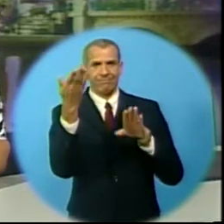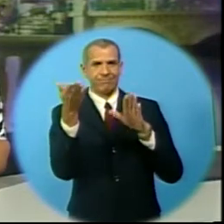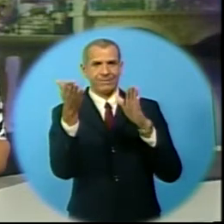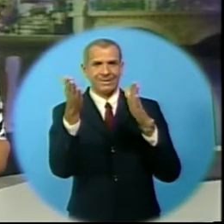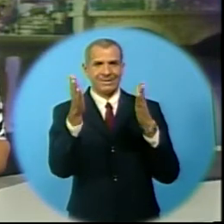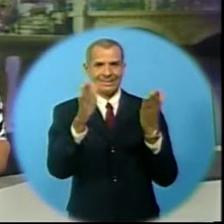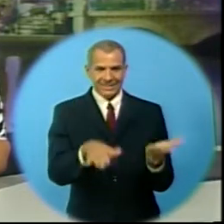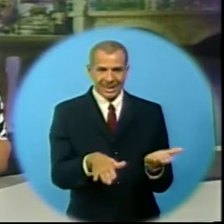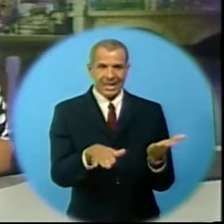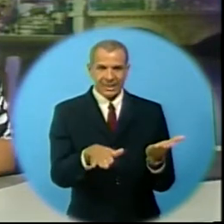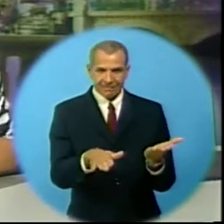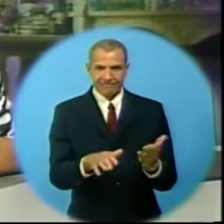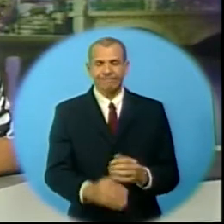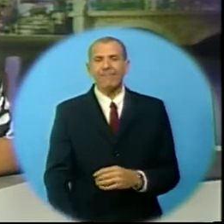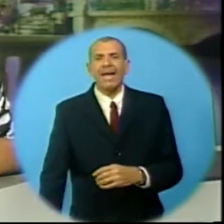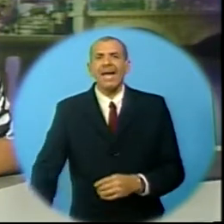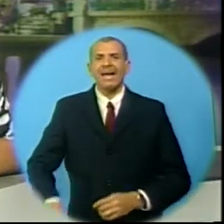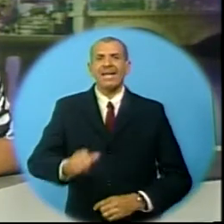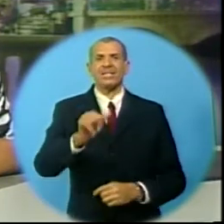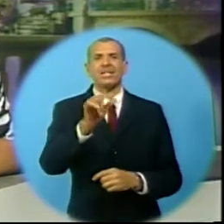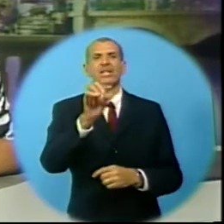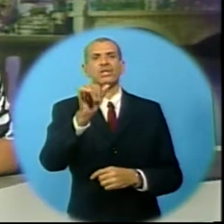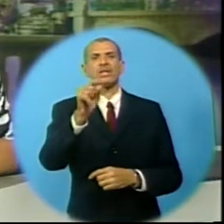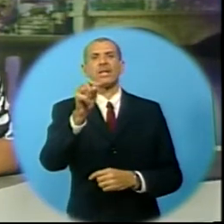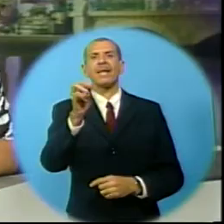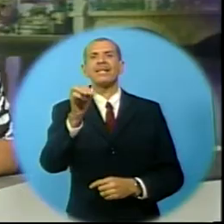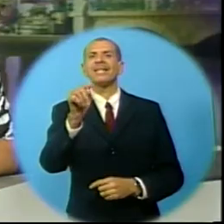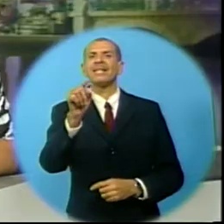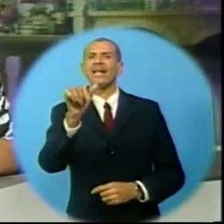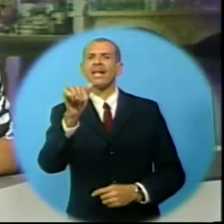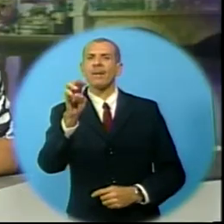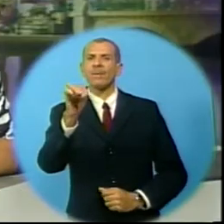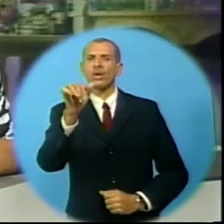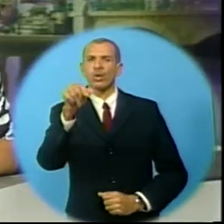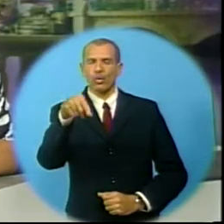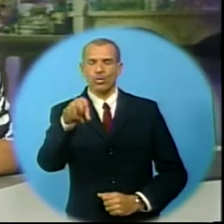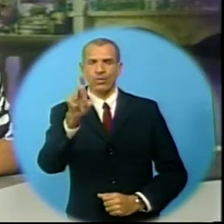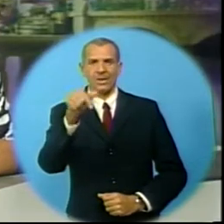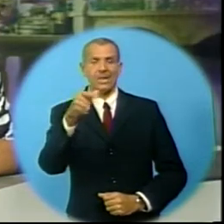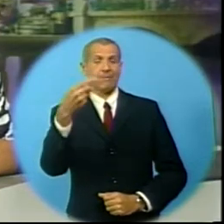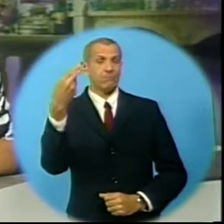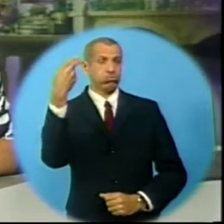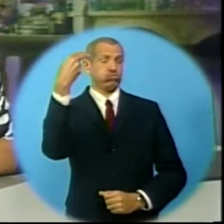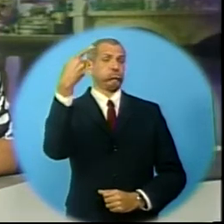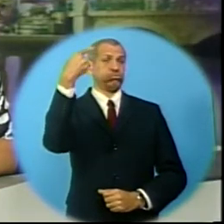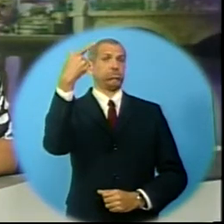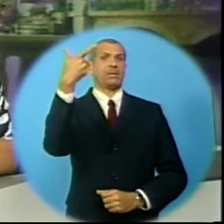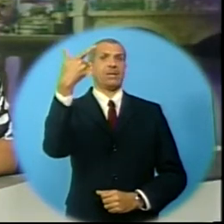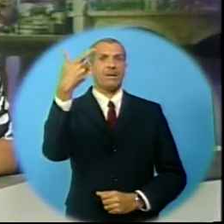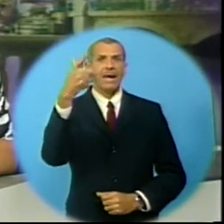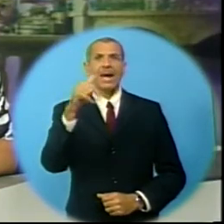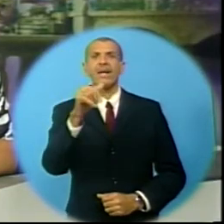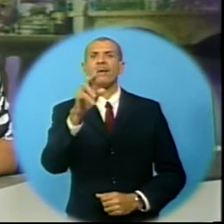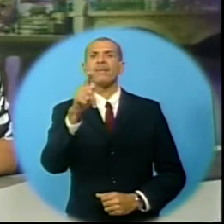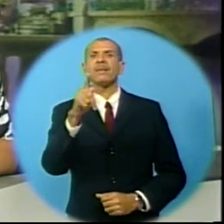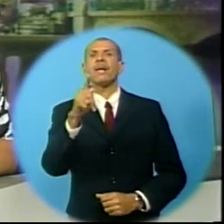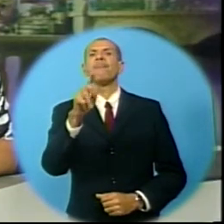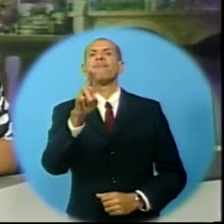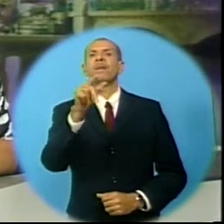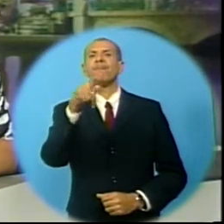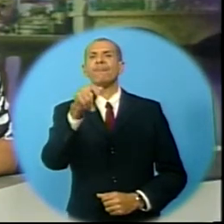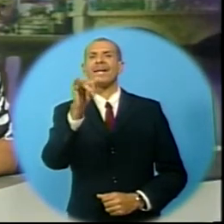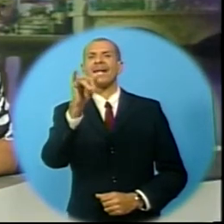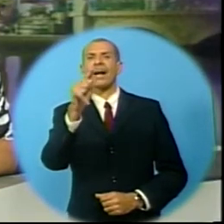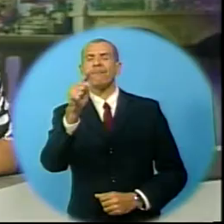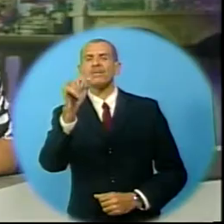say 21-year-old Ashim Talamaki of Britainsill, who was shot in the head in the vicinity of Pump It Up Sports Bar in